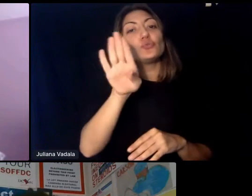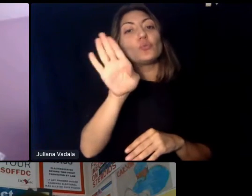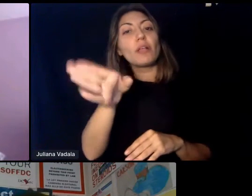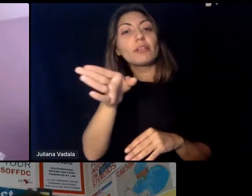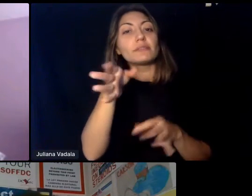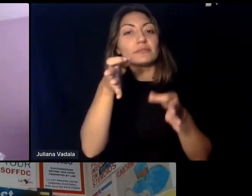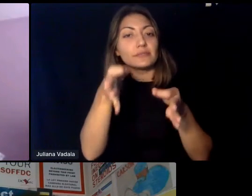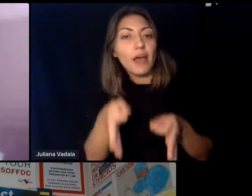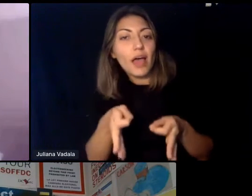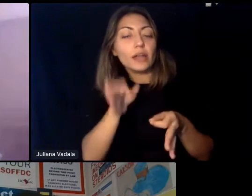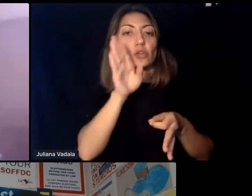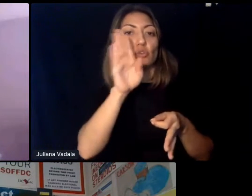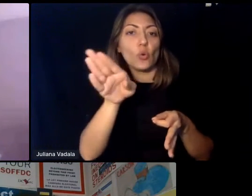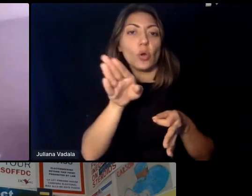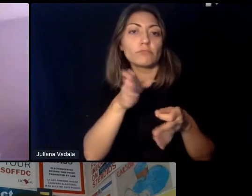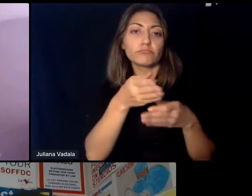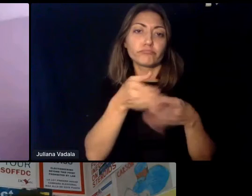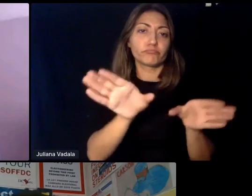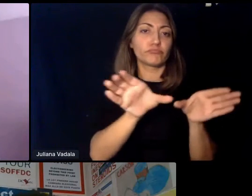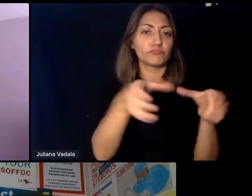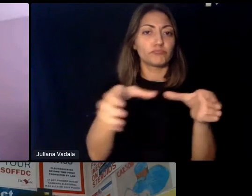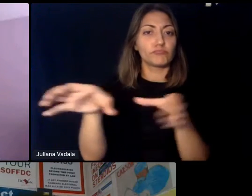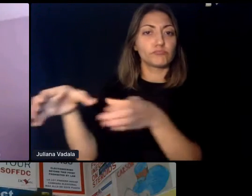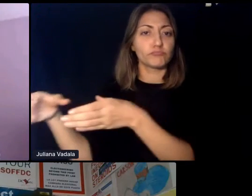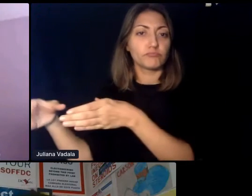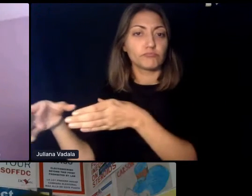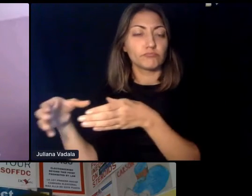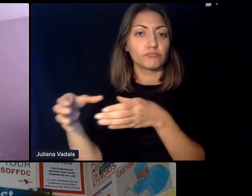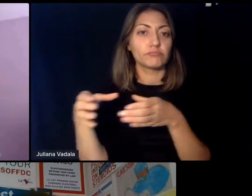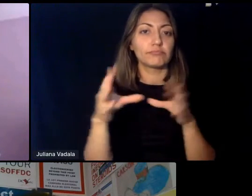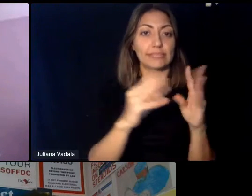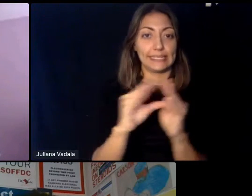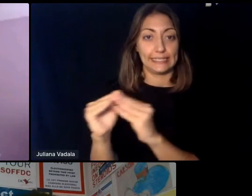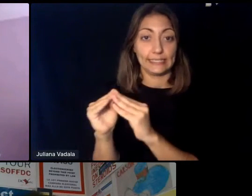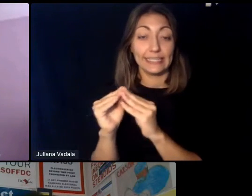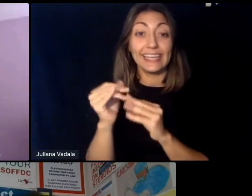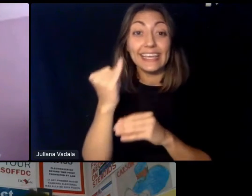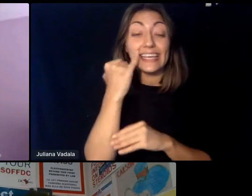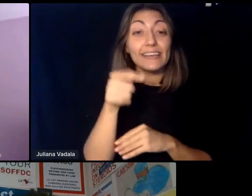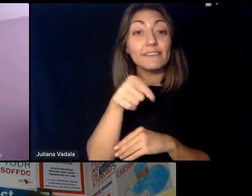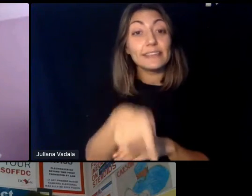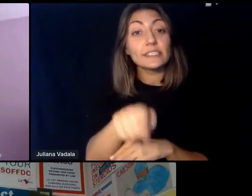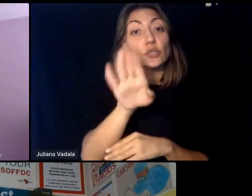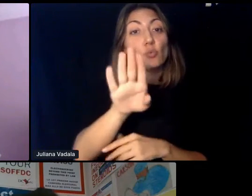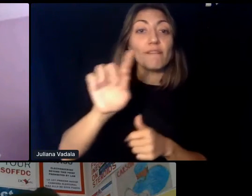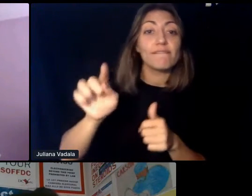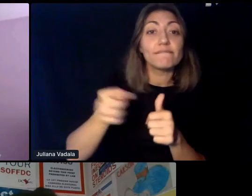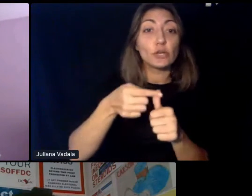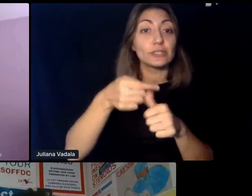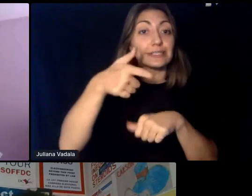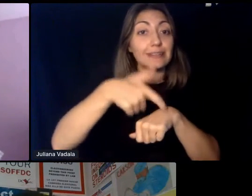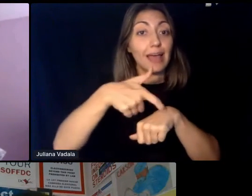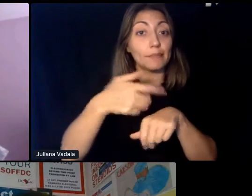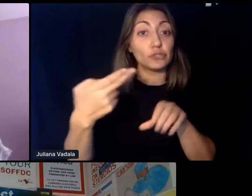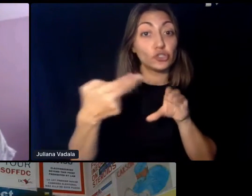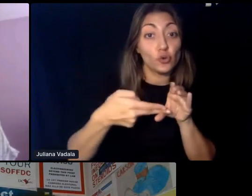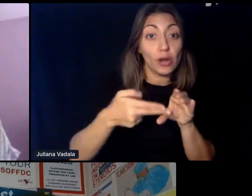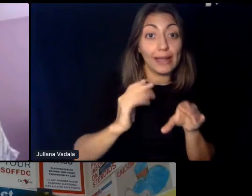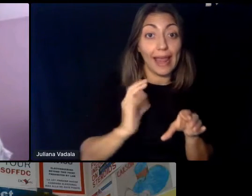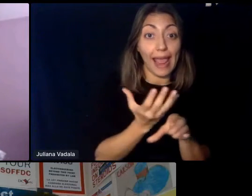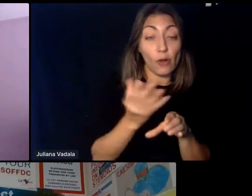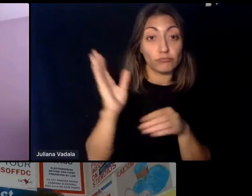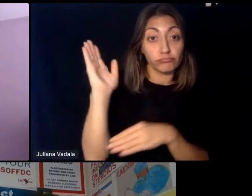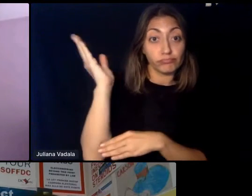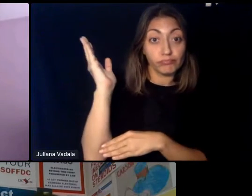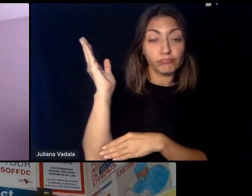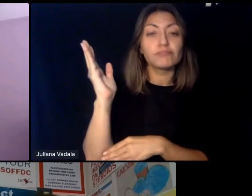time, you should go to Countering Disinformation, where the Indivisible Truth Brigade will teach us